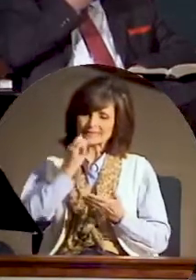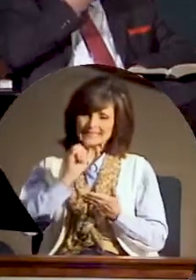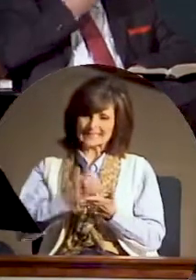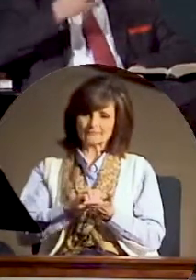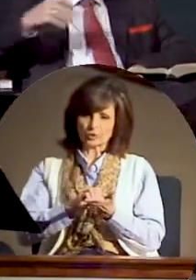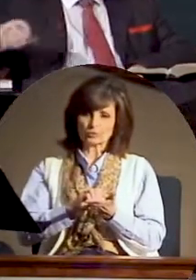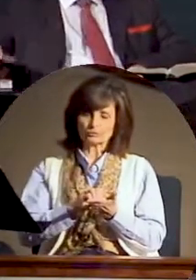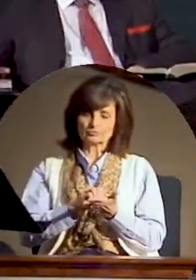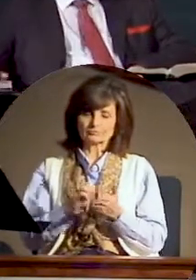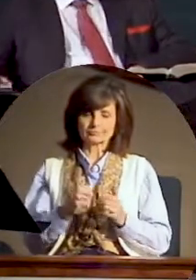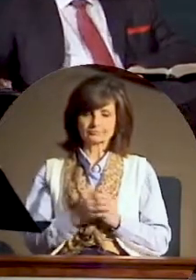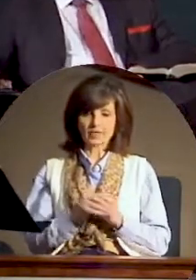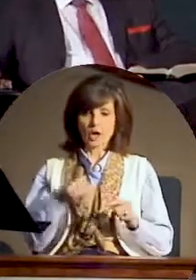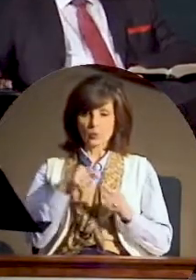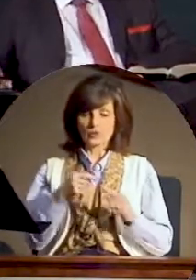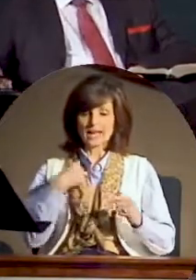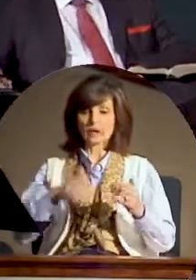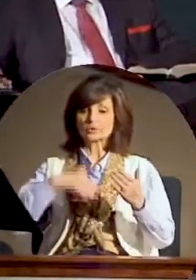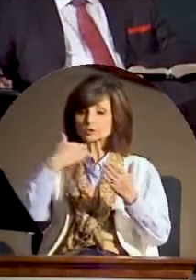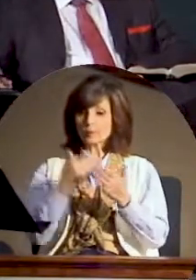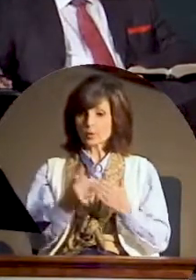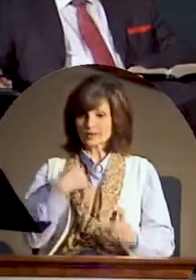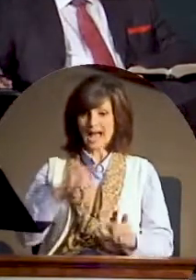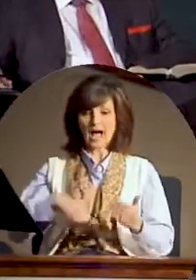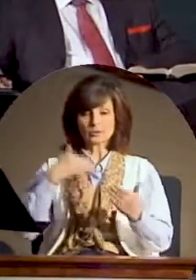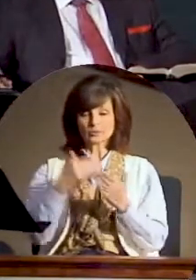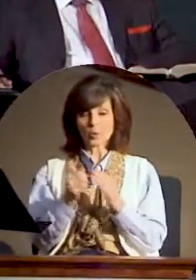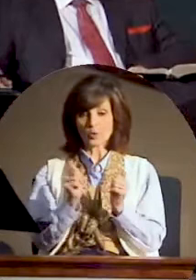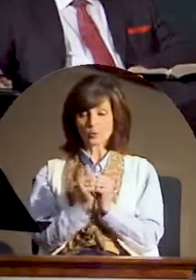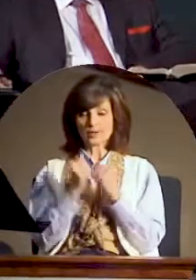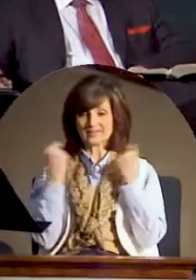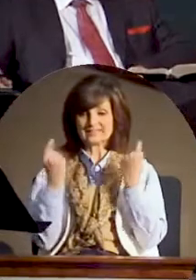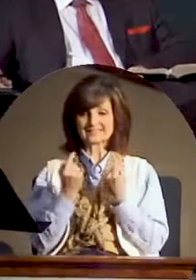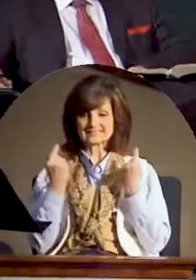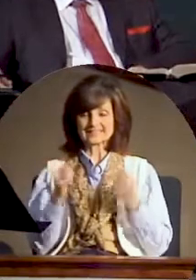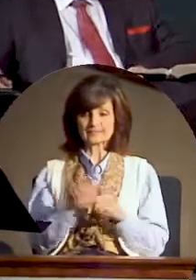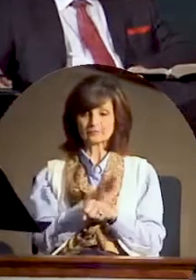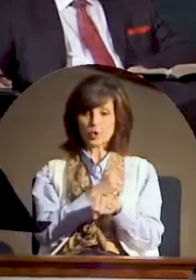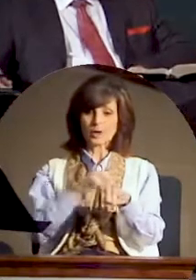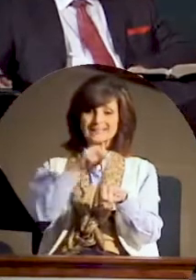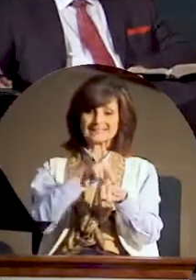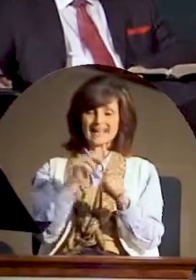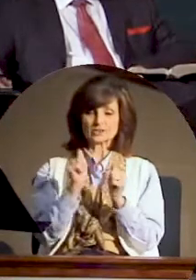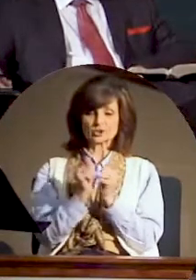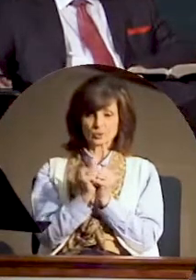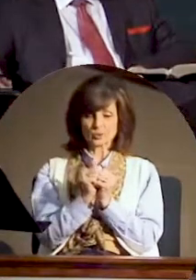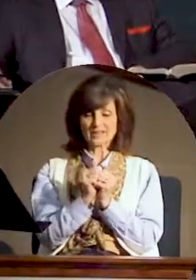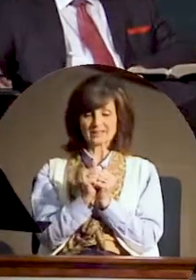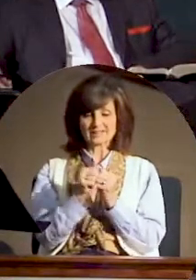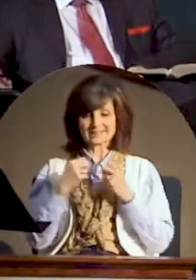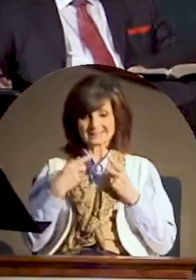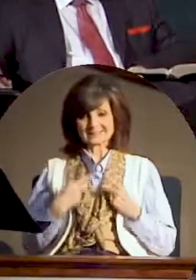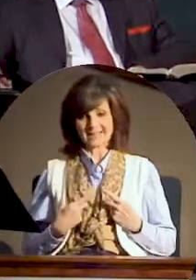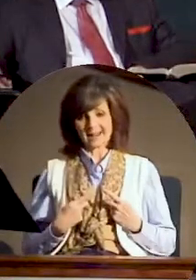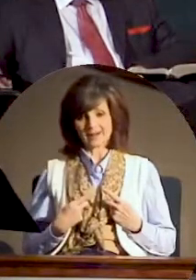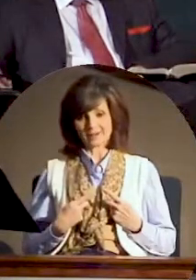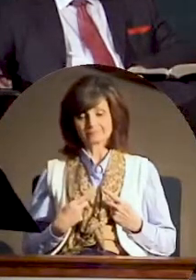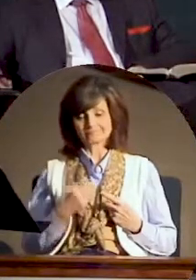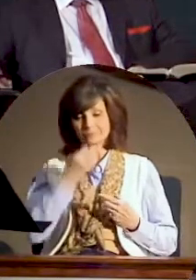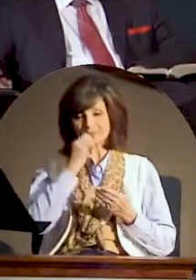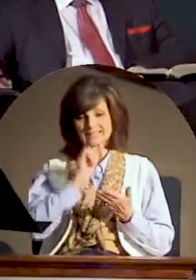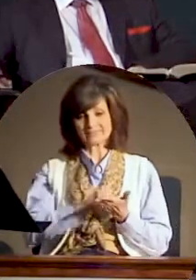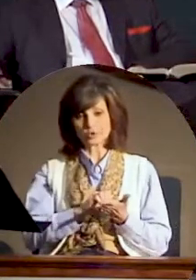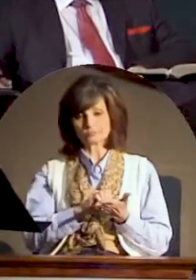like this. When I came into this world, I was born with a sinful nature, with a lean toward